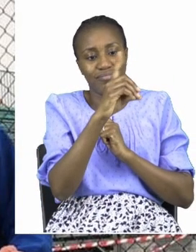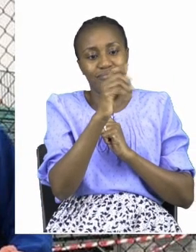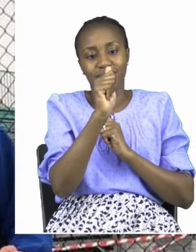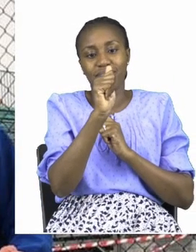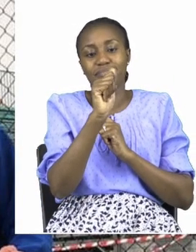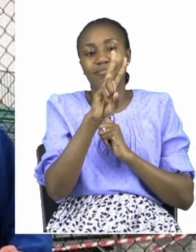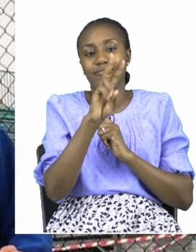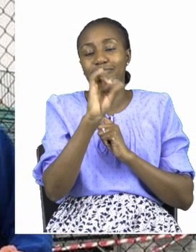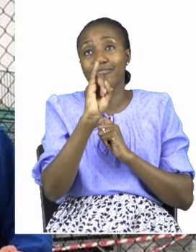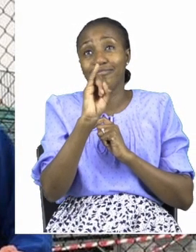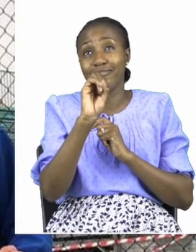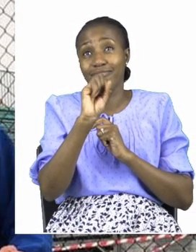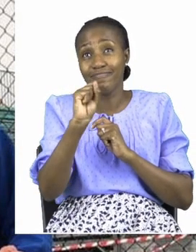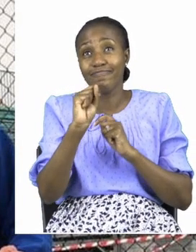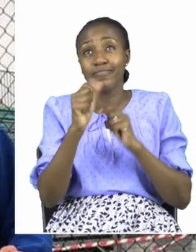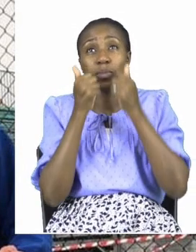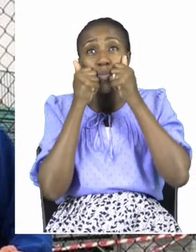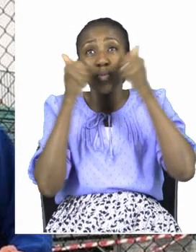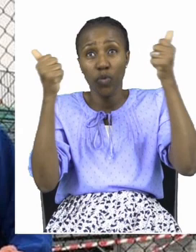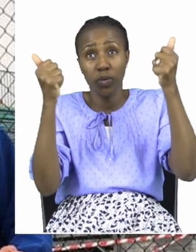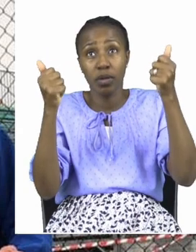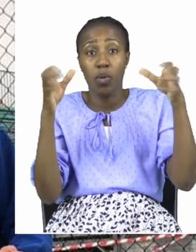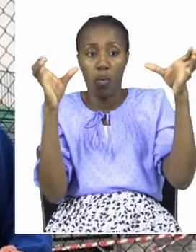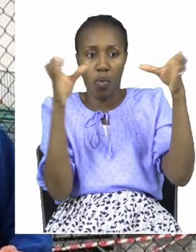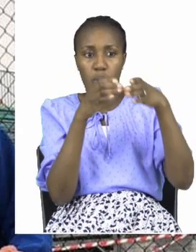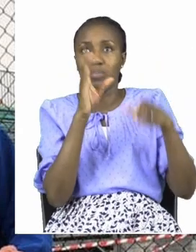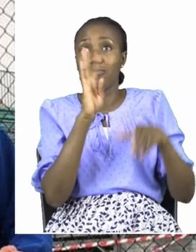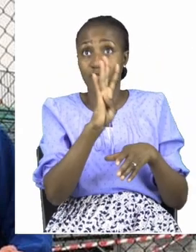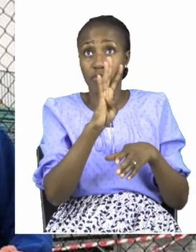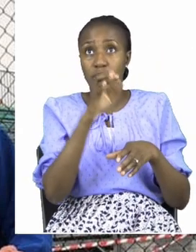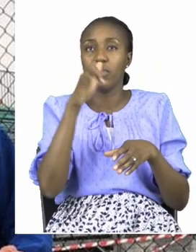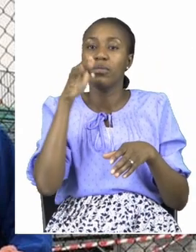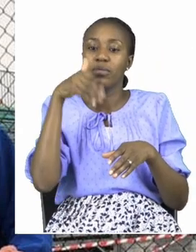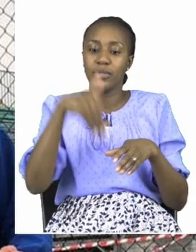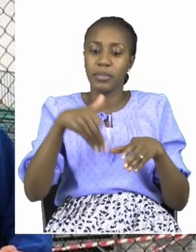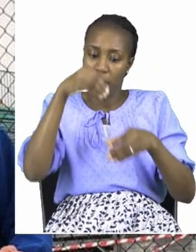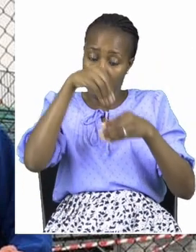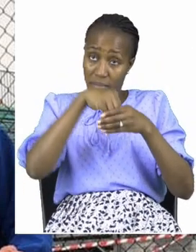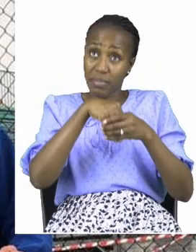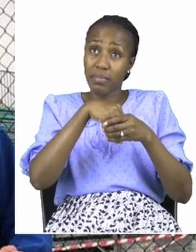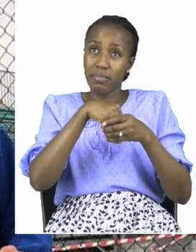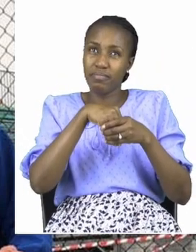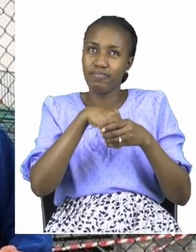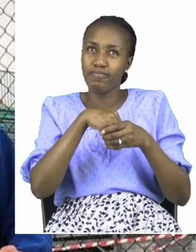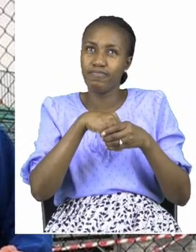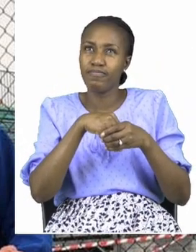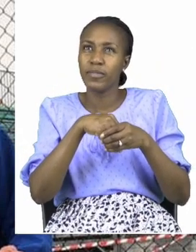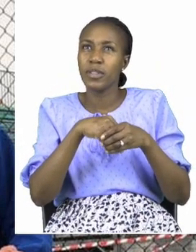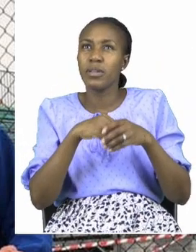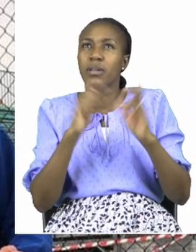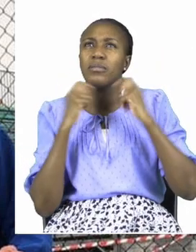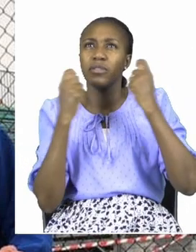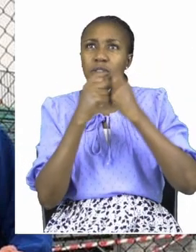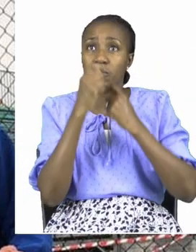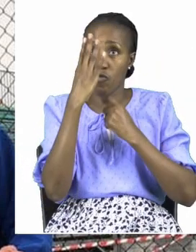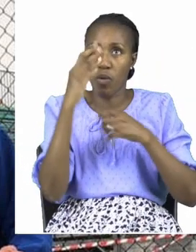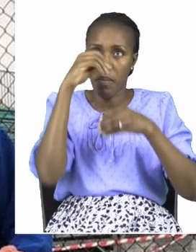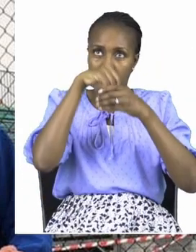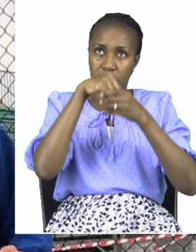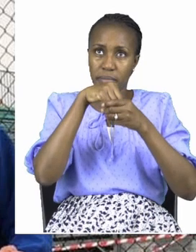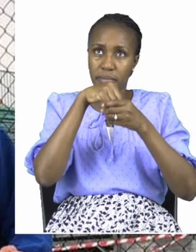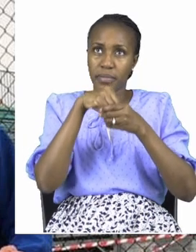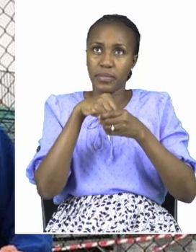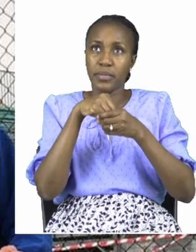Namibia is in Group 4. We send a team of 4 players and the